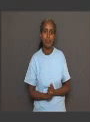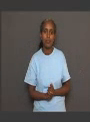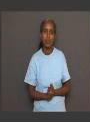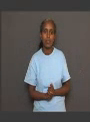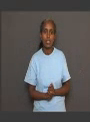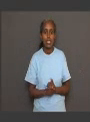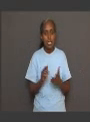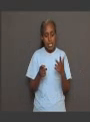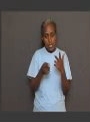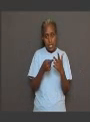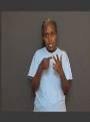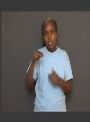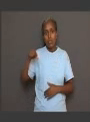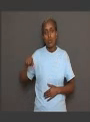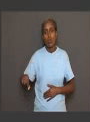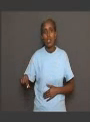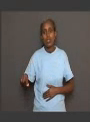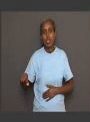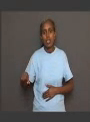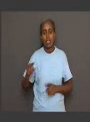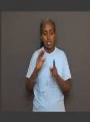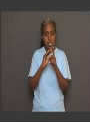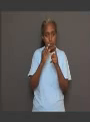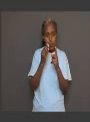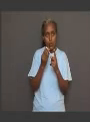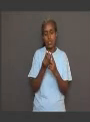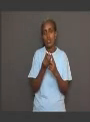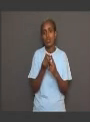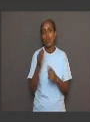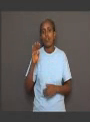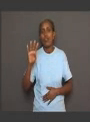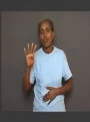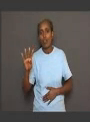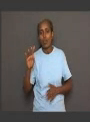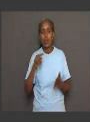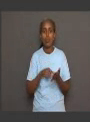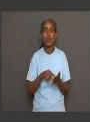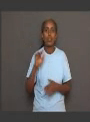The third quartile is at the position of